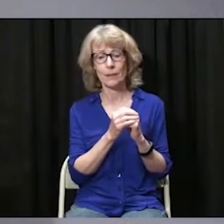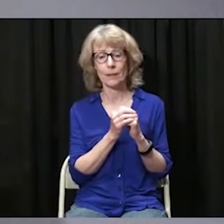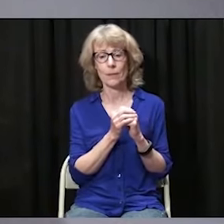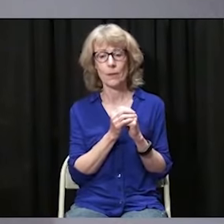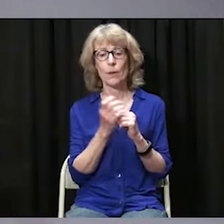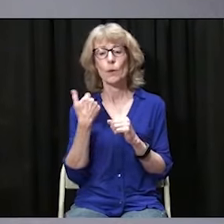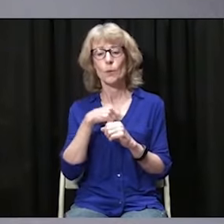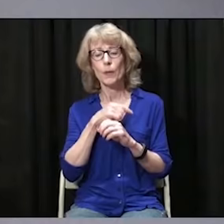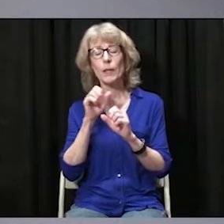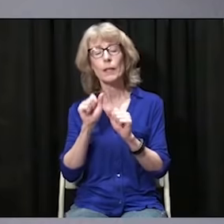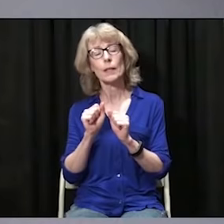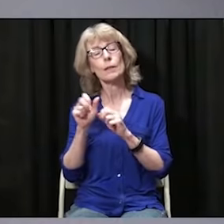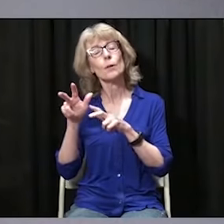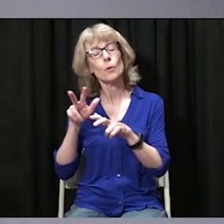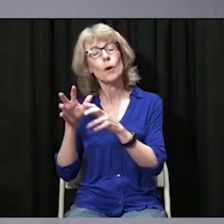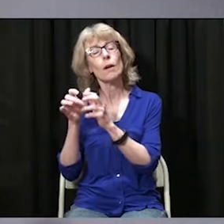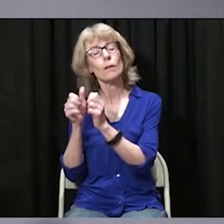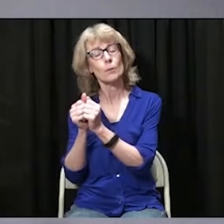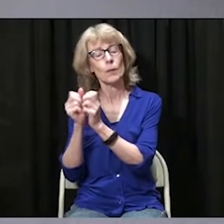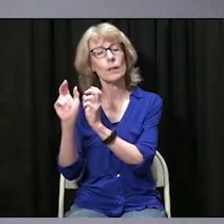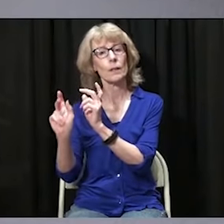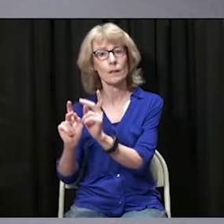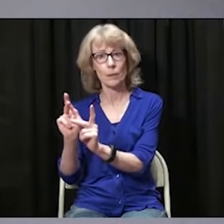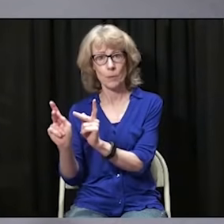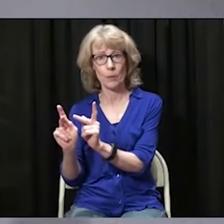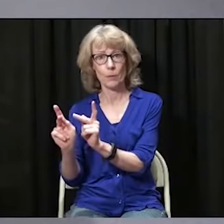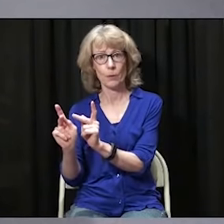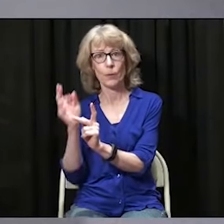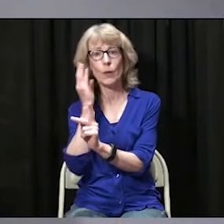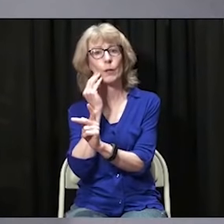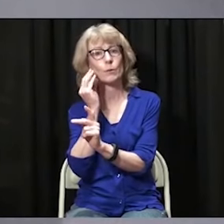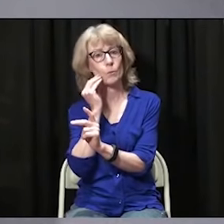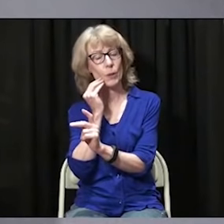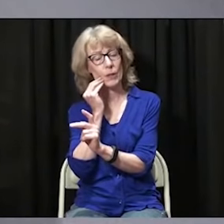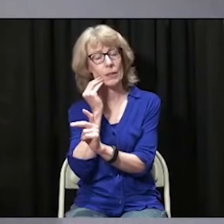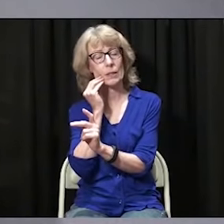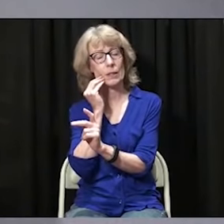a conversation I had with Kent Brantley about 7 years ago. Kent Brantley